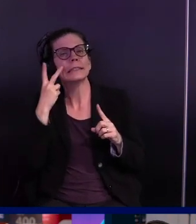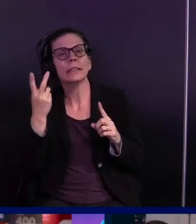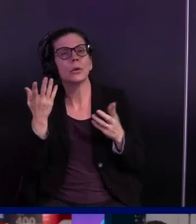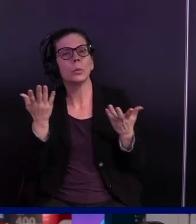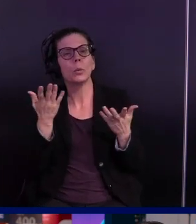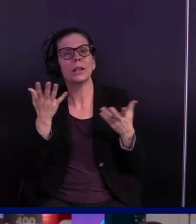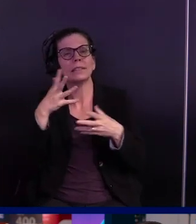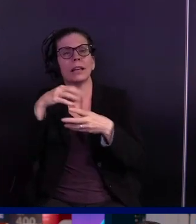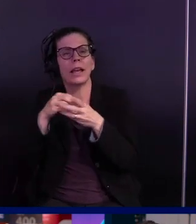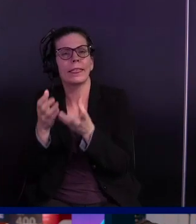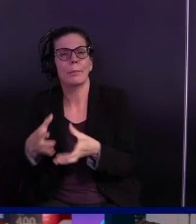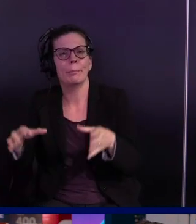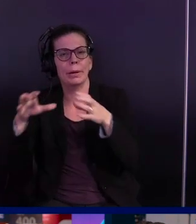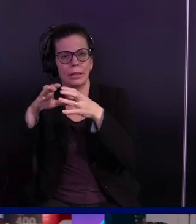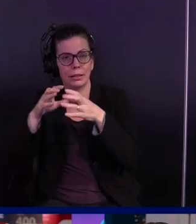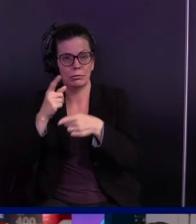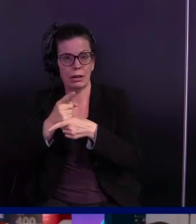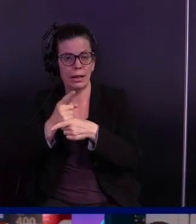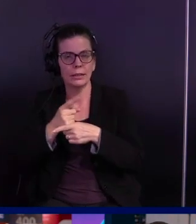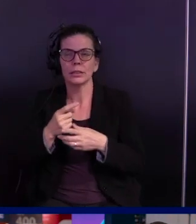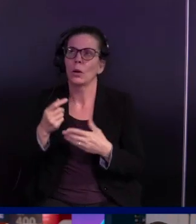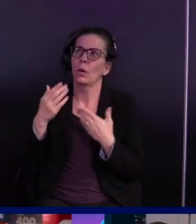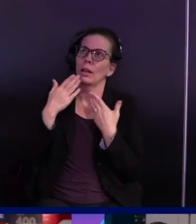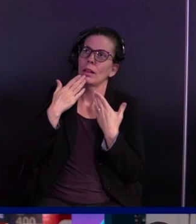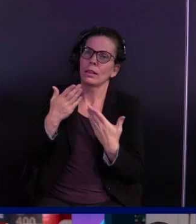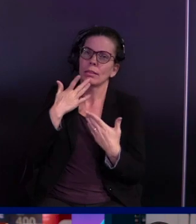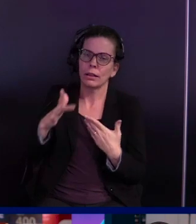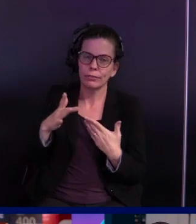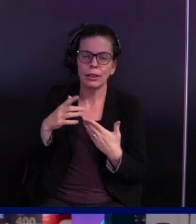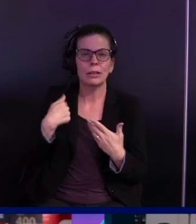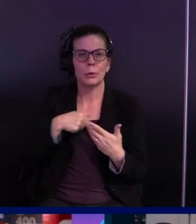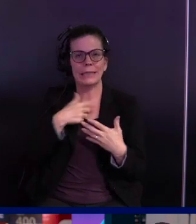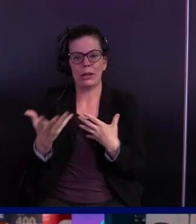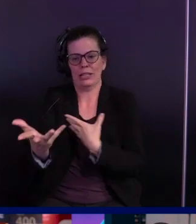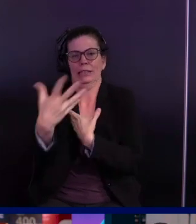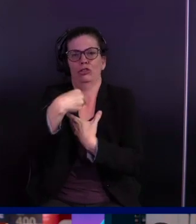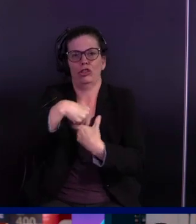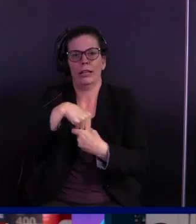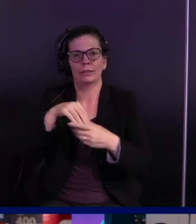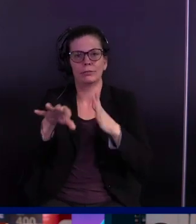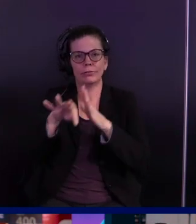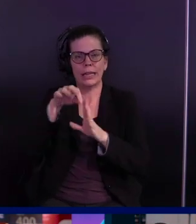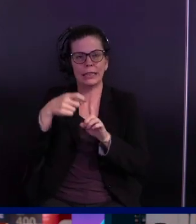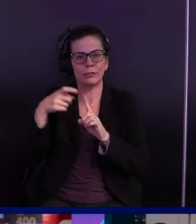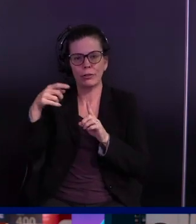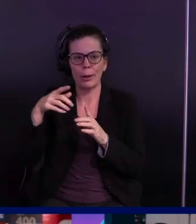what's in the bucket, right? And thankfully, because we now ingest findings from